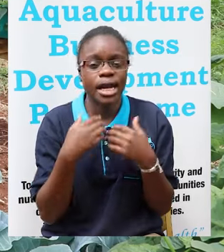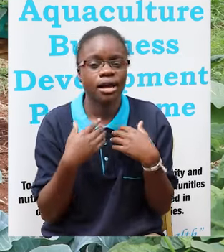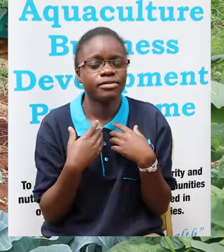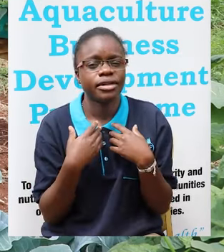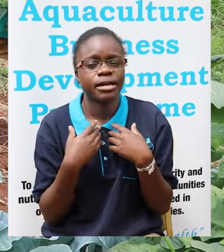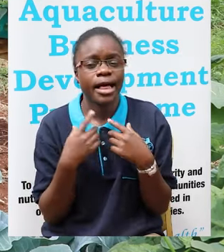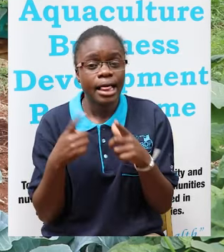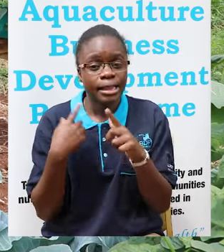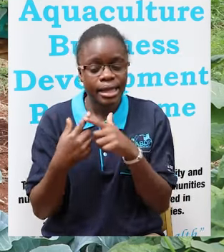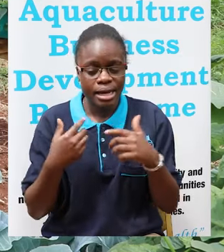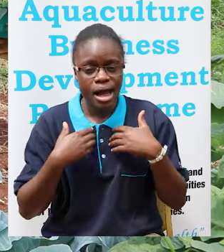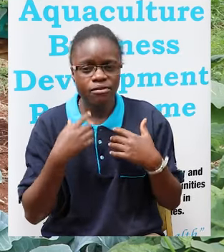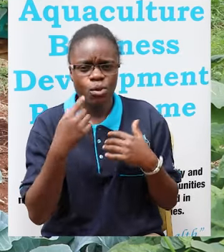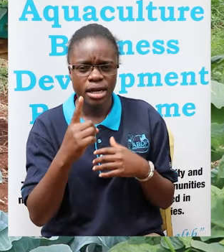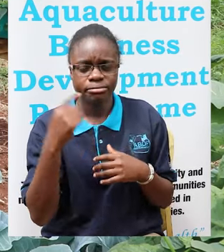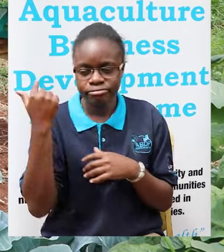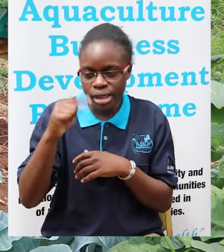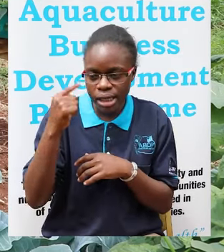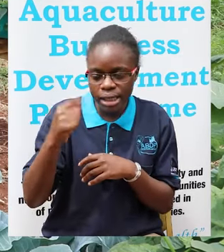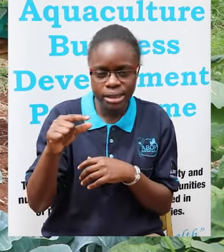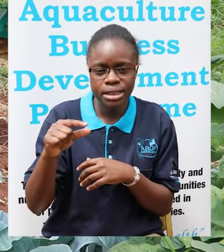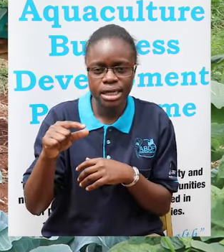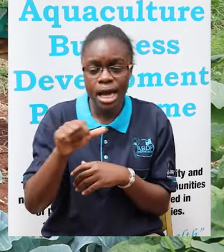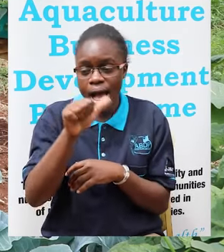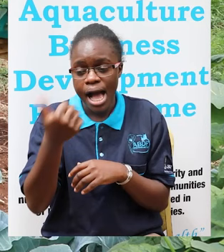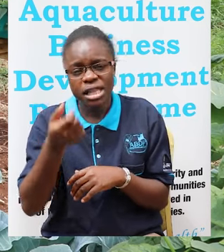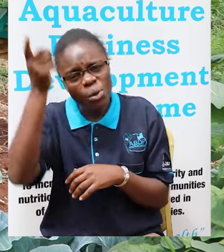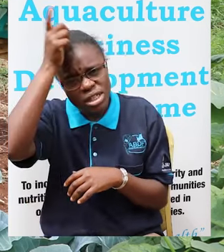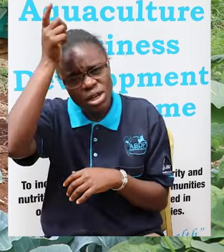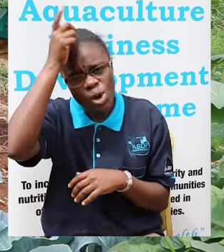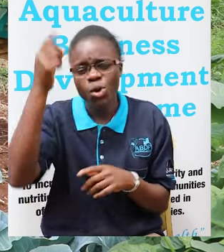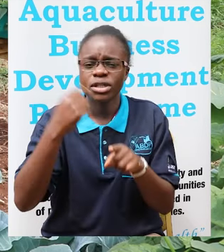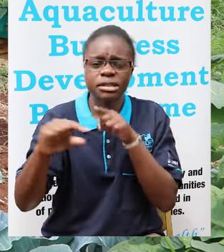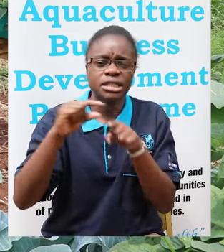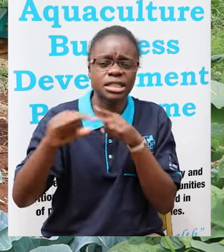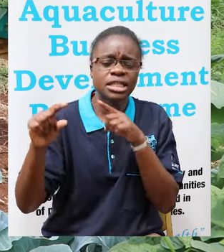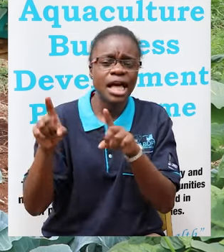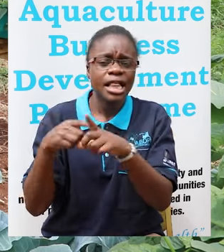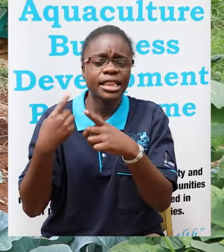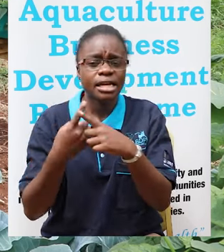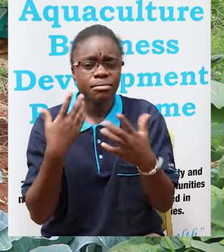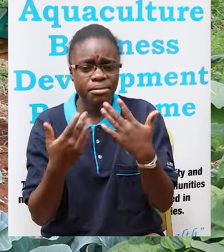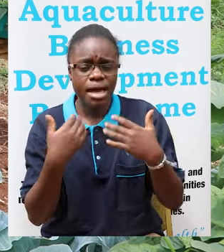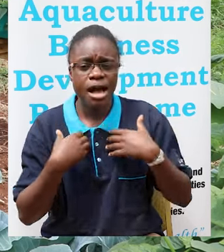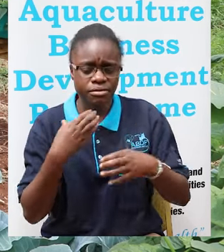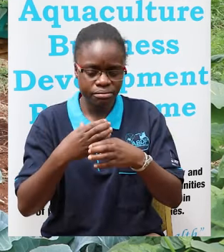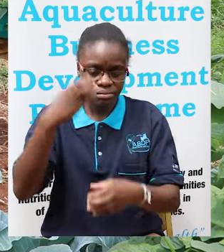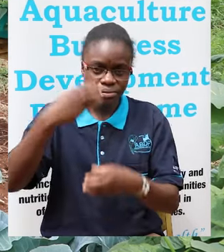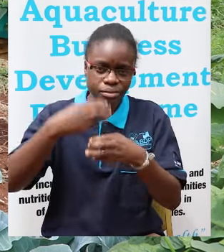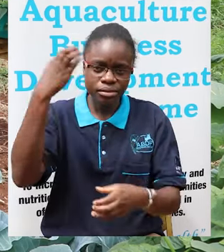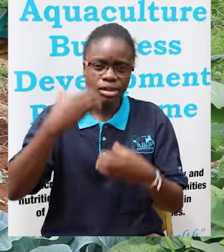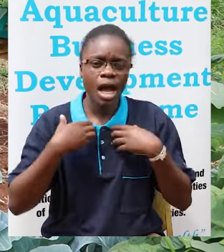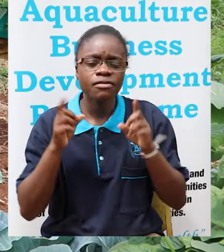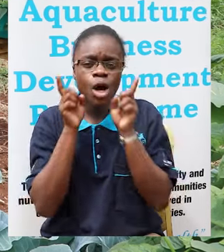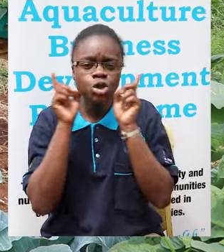I can have another one with spinach or skumawiki, another with local vegetables. And for the buckets, I can be able to